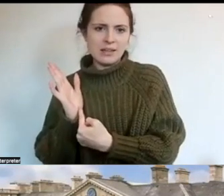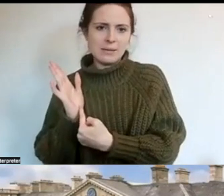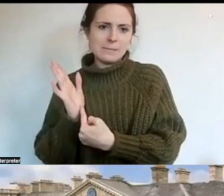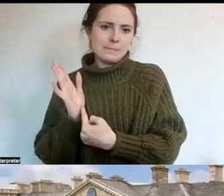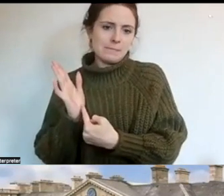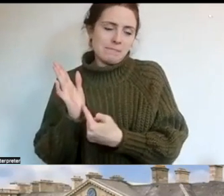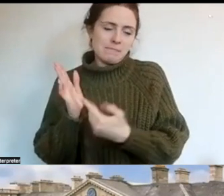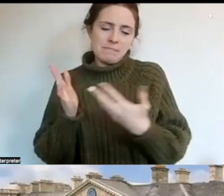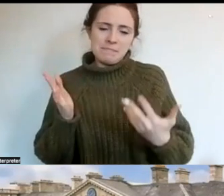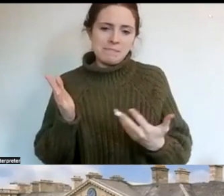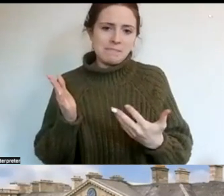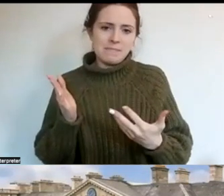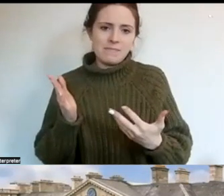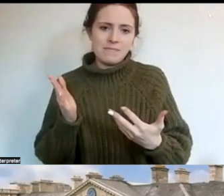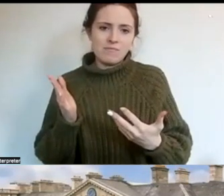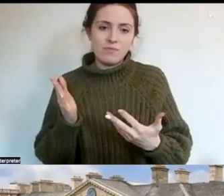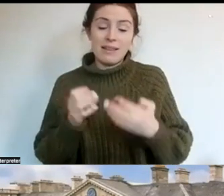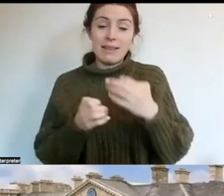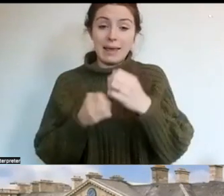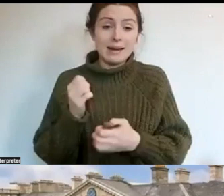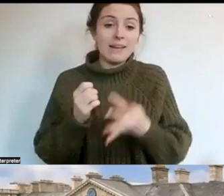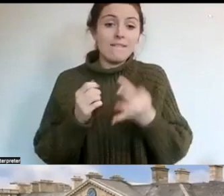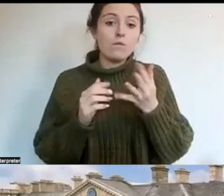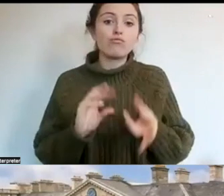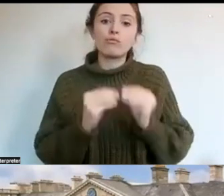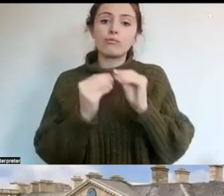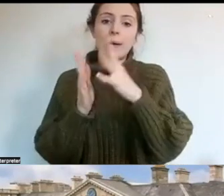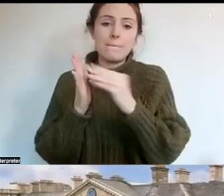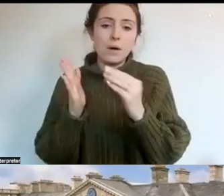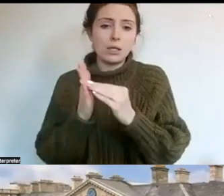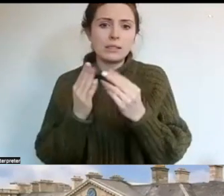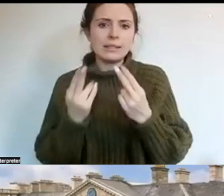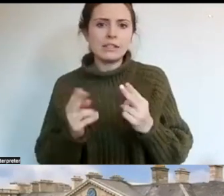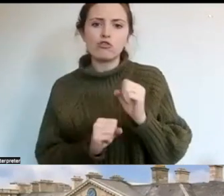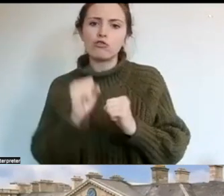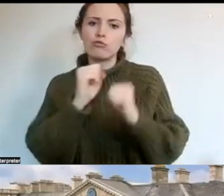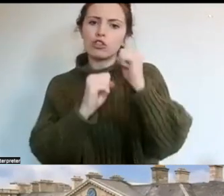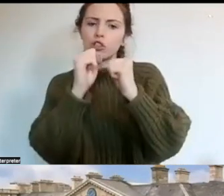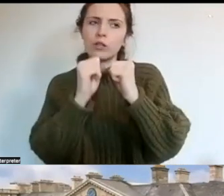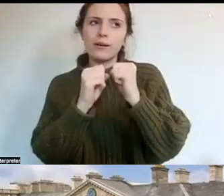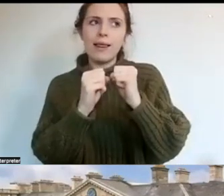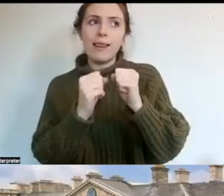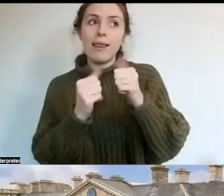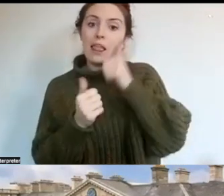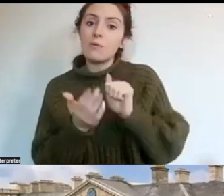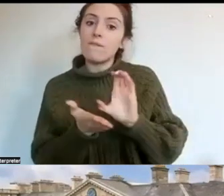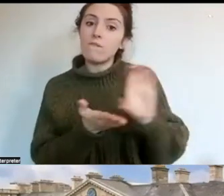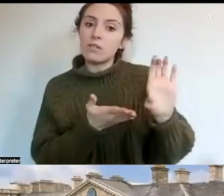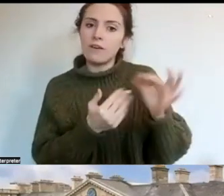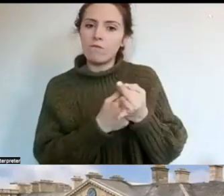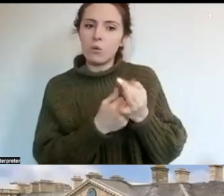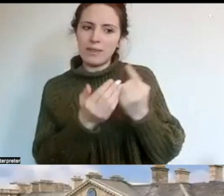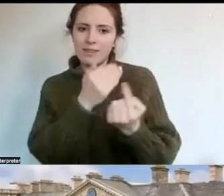model is a structure which allows funding to follow the person. And as Mary said, that